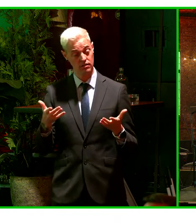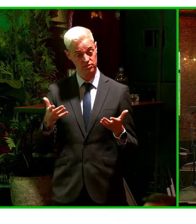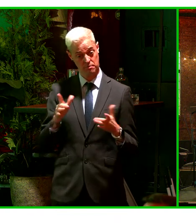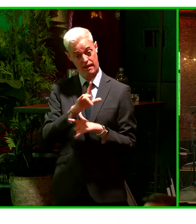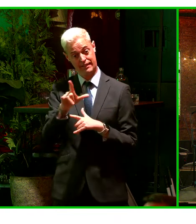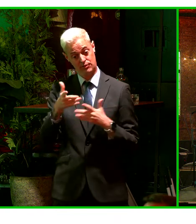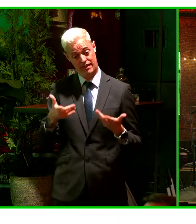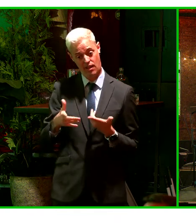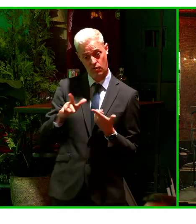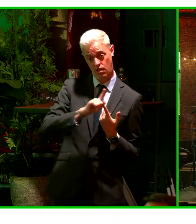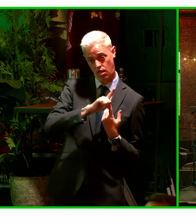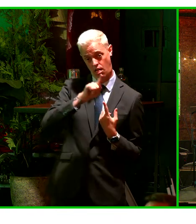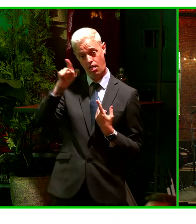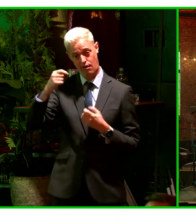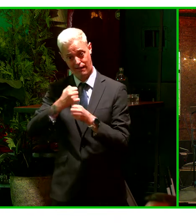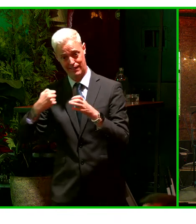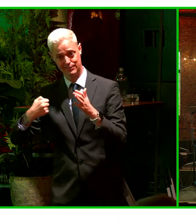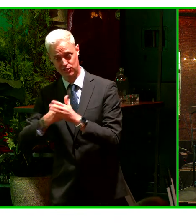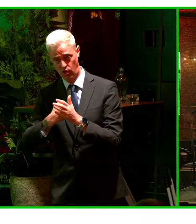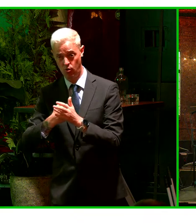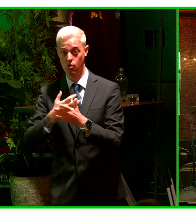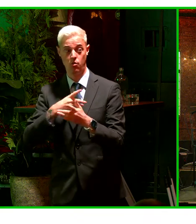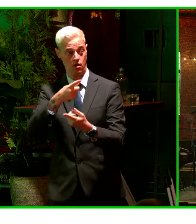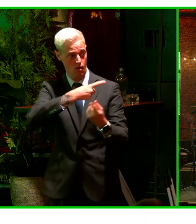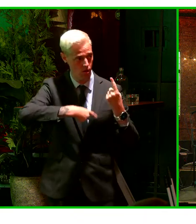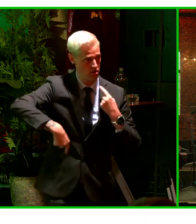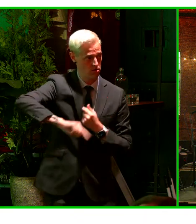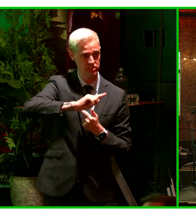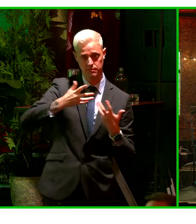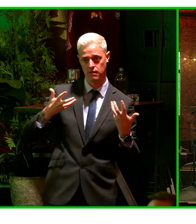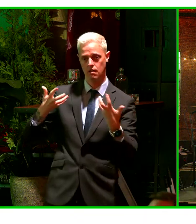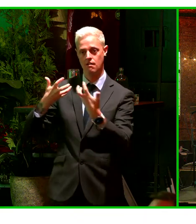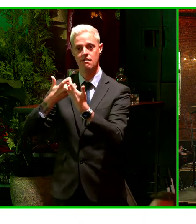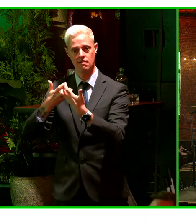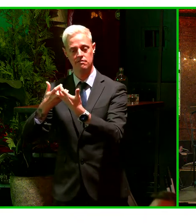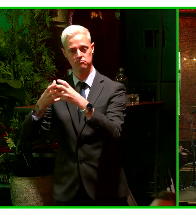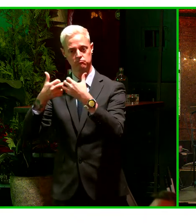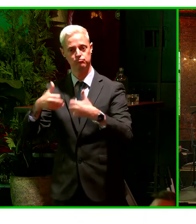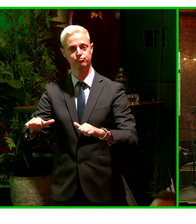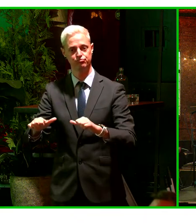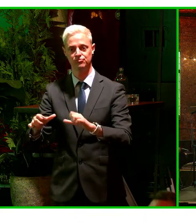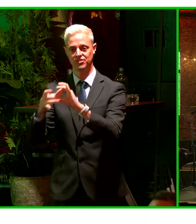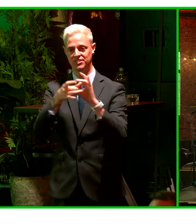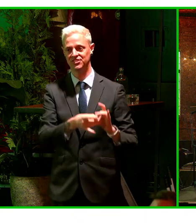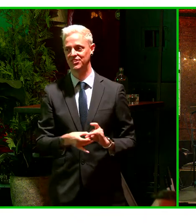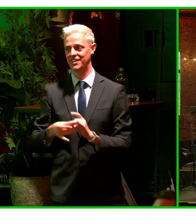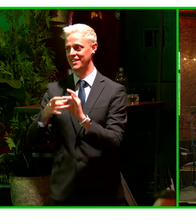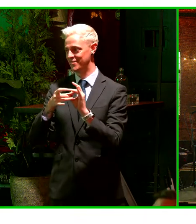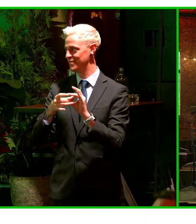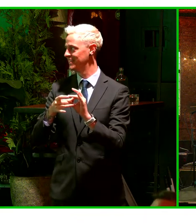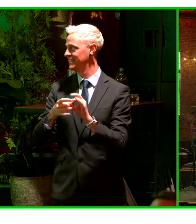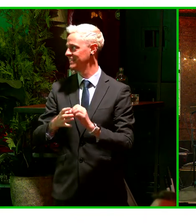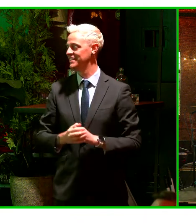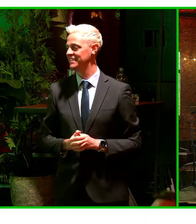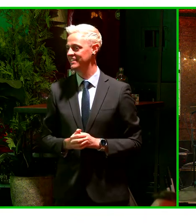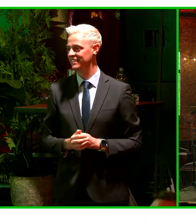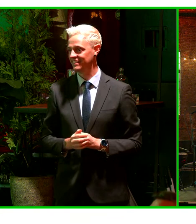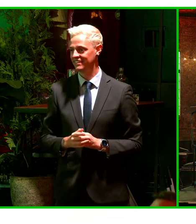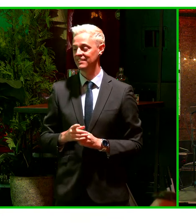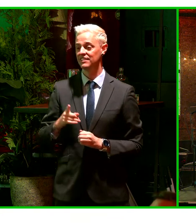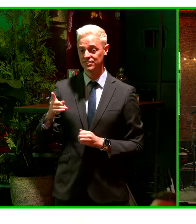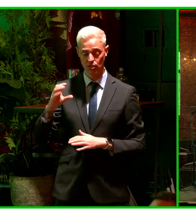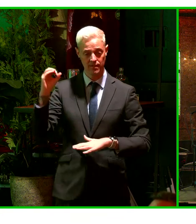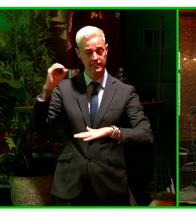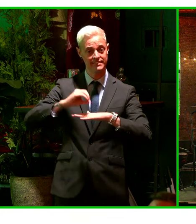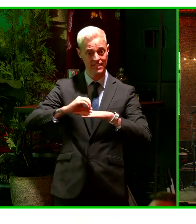start, let's get the real world into this thing now. The key for me is, can the drive to net zero lower the cost of living for